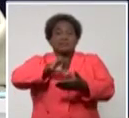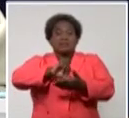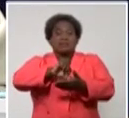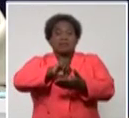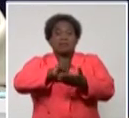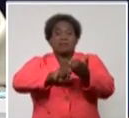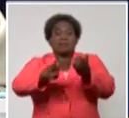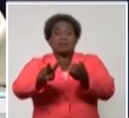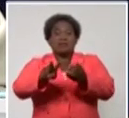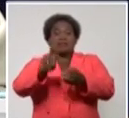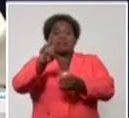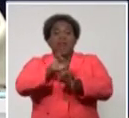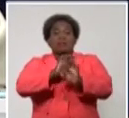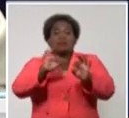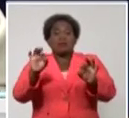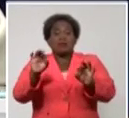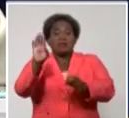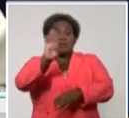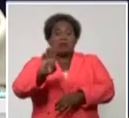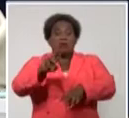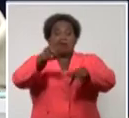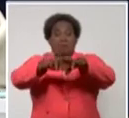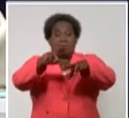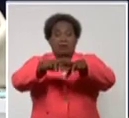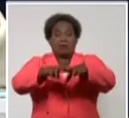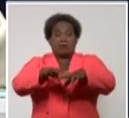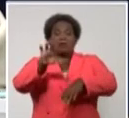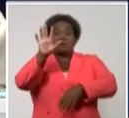Hygiene, Epidemiology and Microbiology Center,